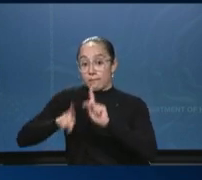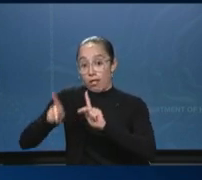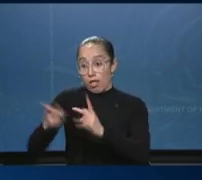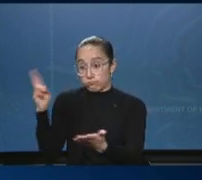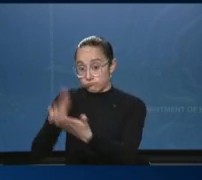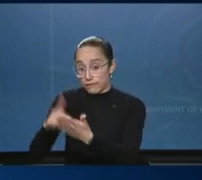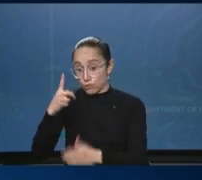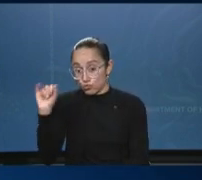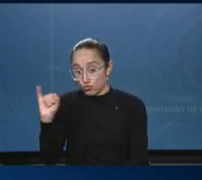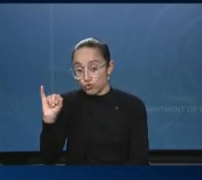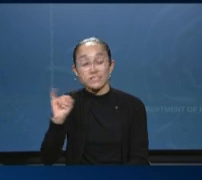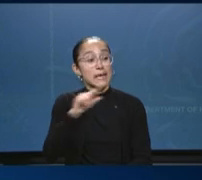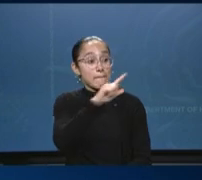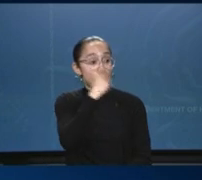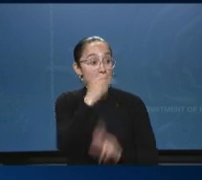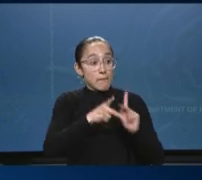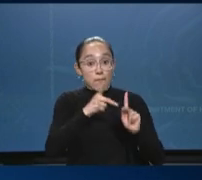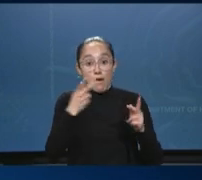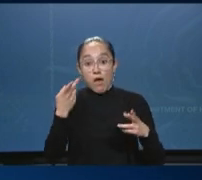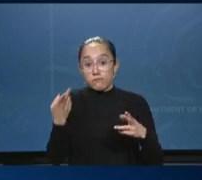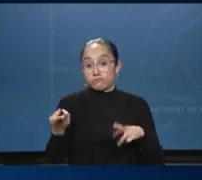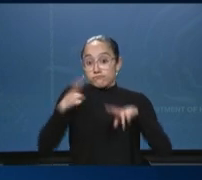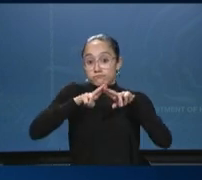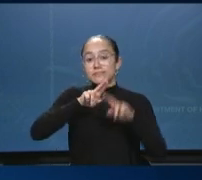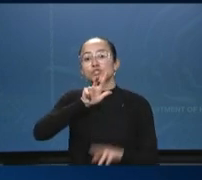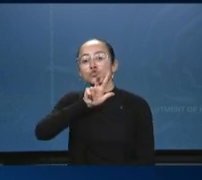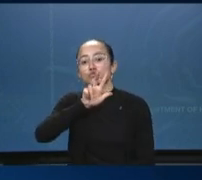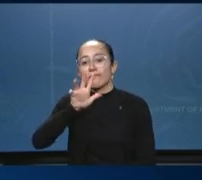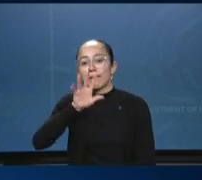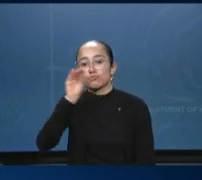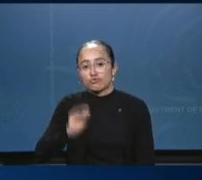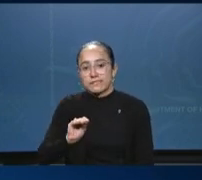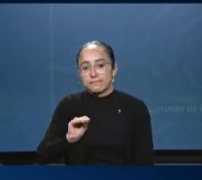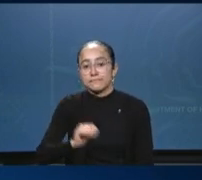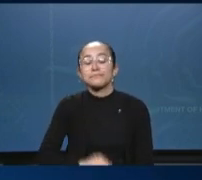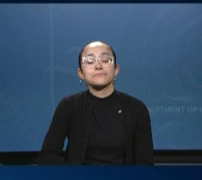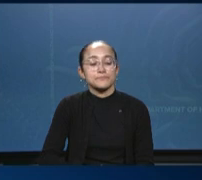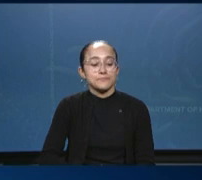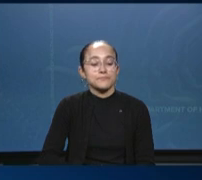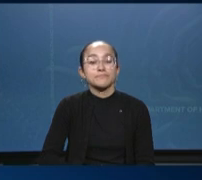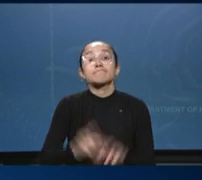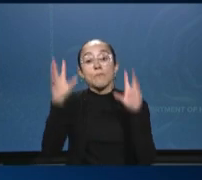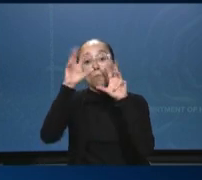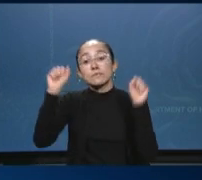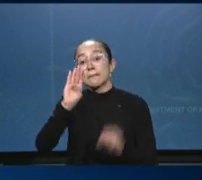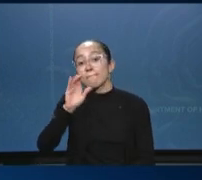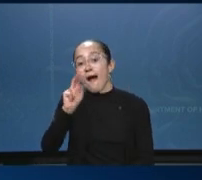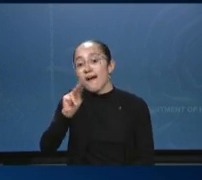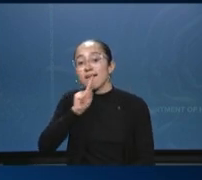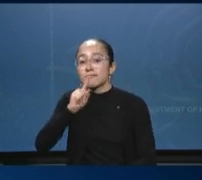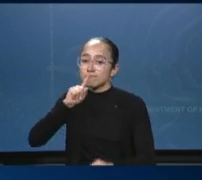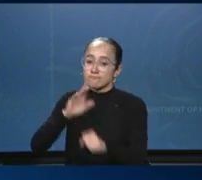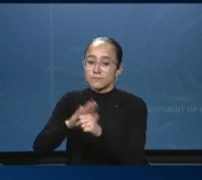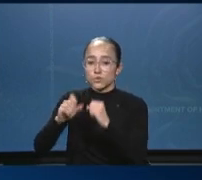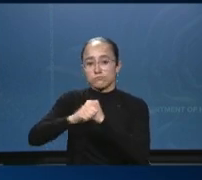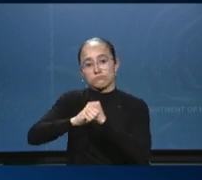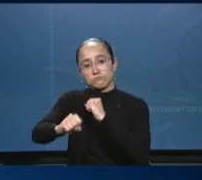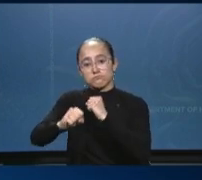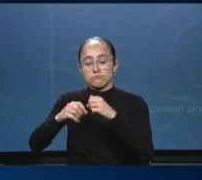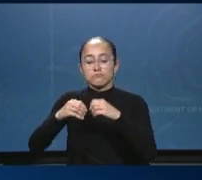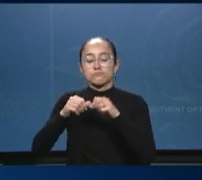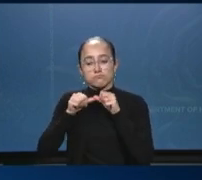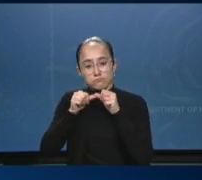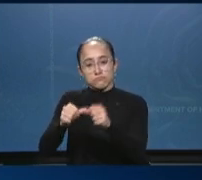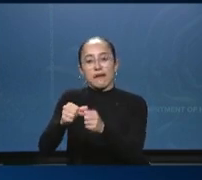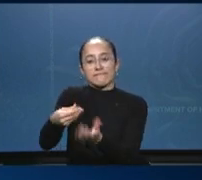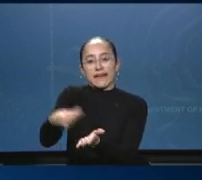for Black people increased by 35%. President Biden is committed to extending financial assistance that